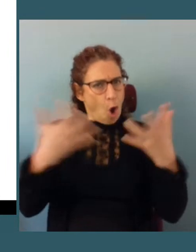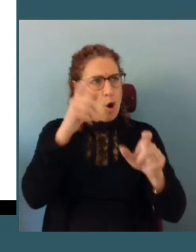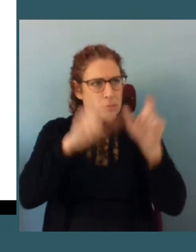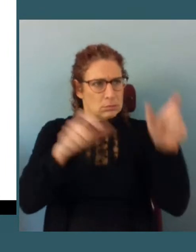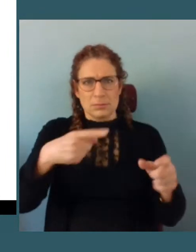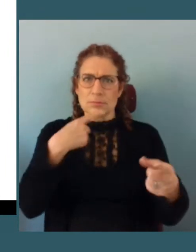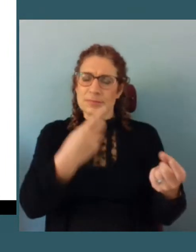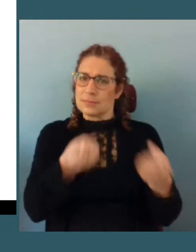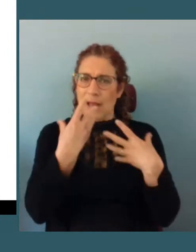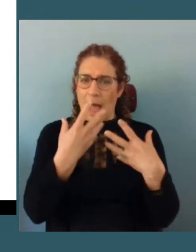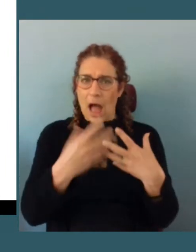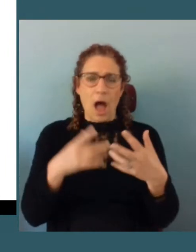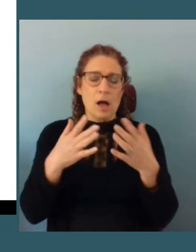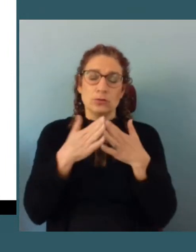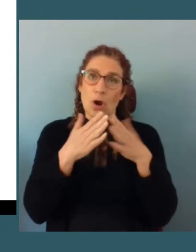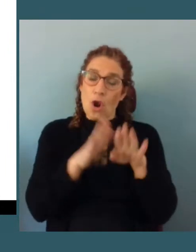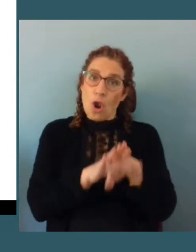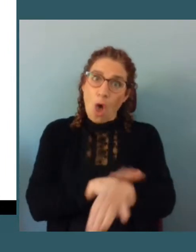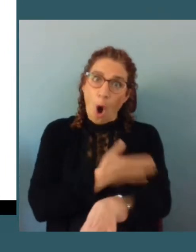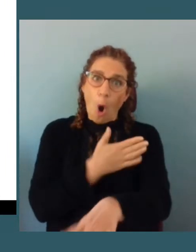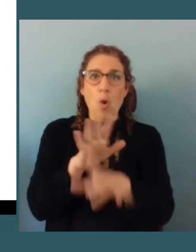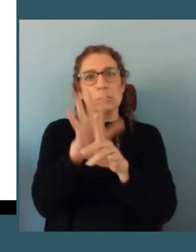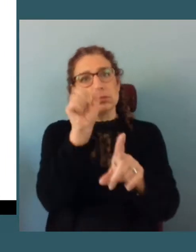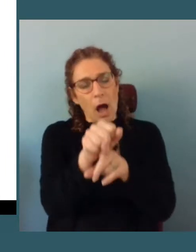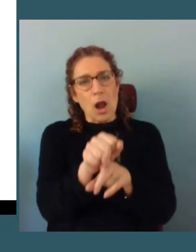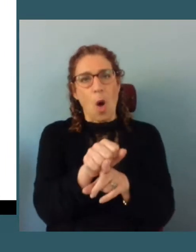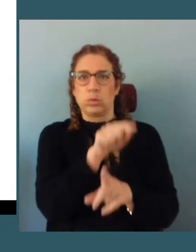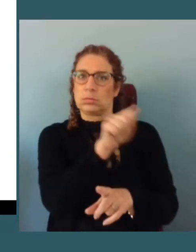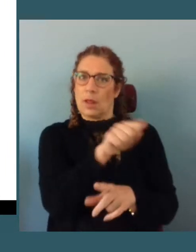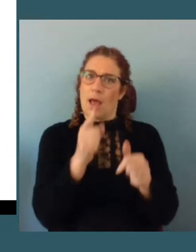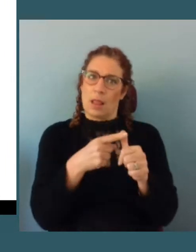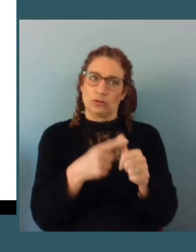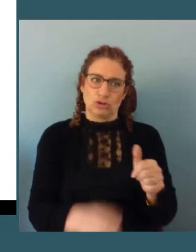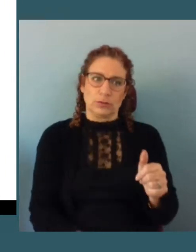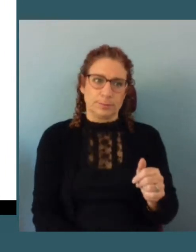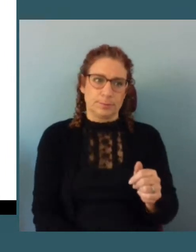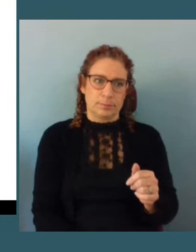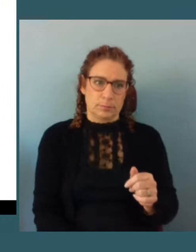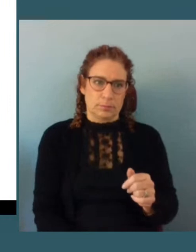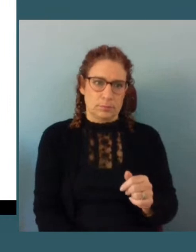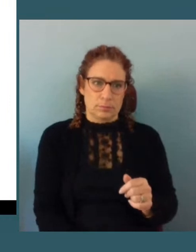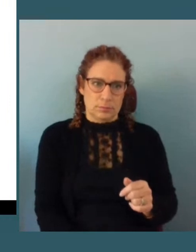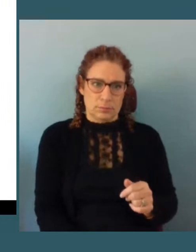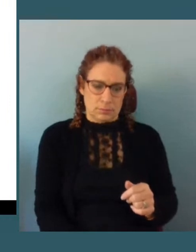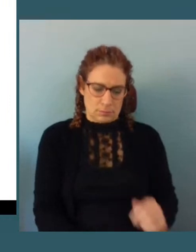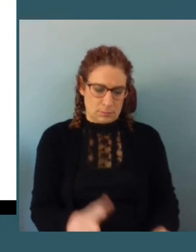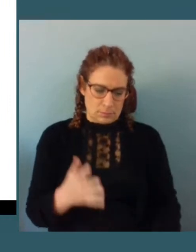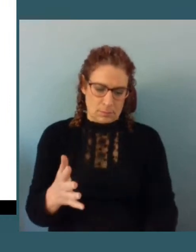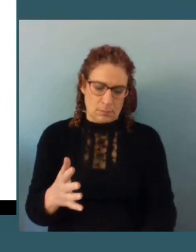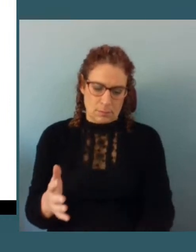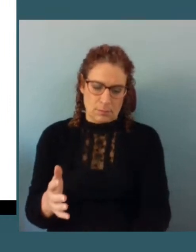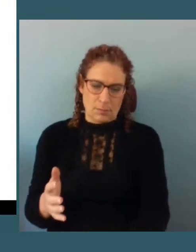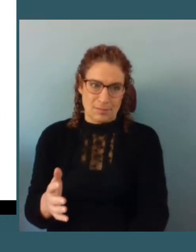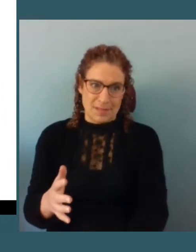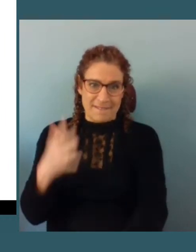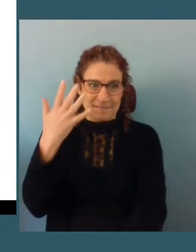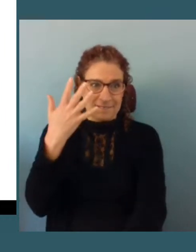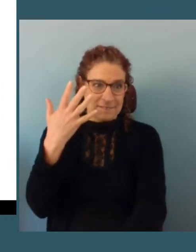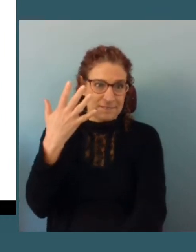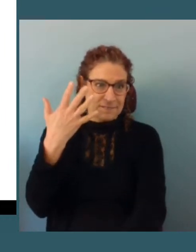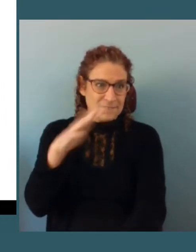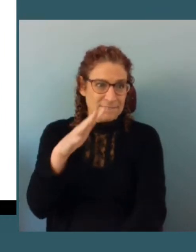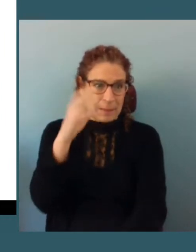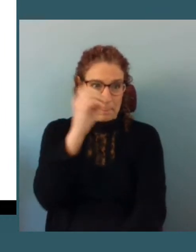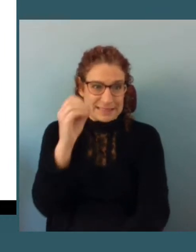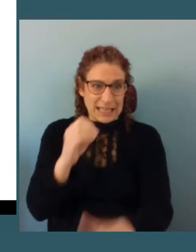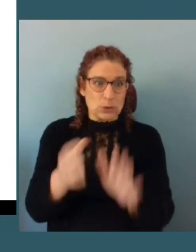not be instigated. So it's really important. So 50% of children attended an emergency department, and 47% had 3 or more